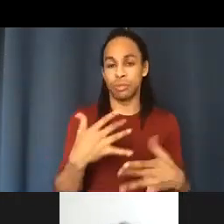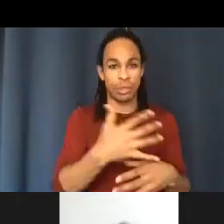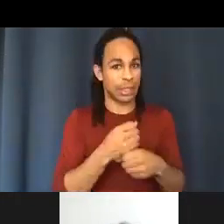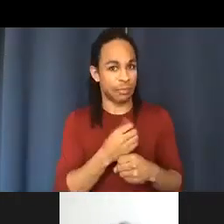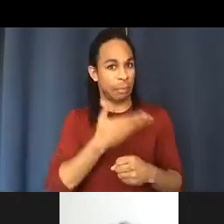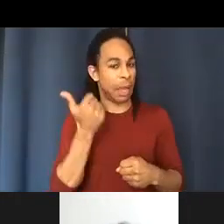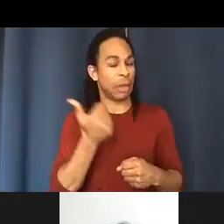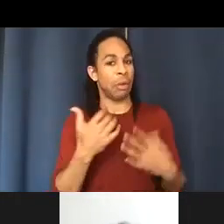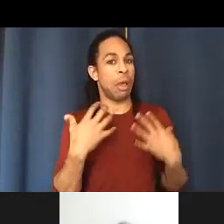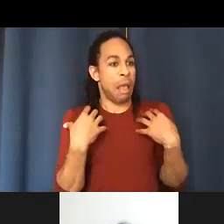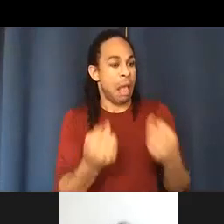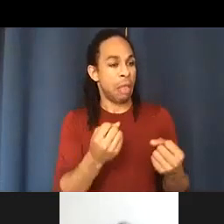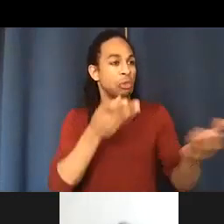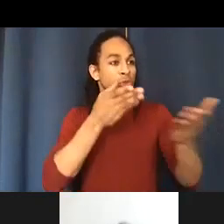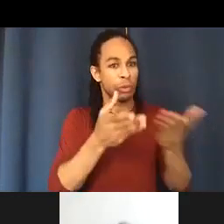of